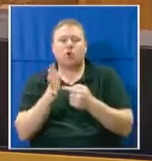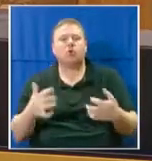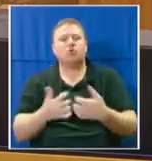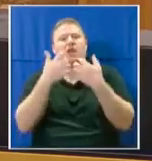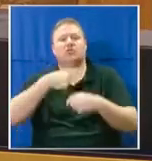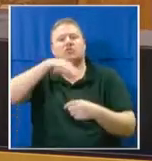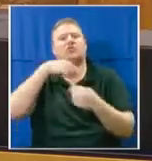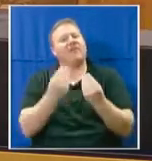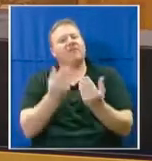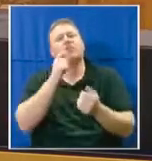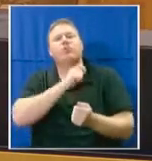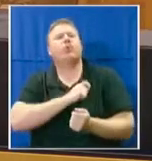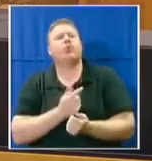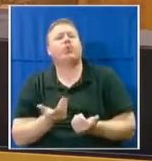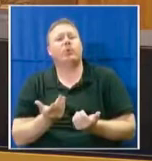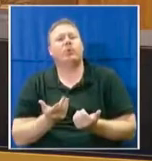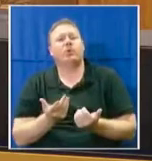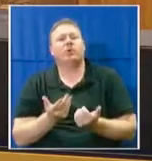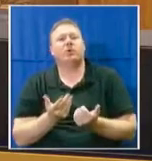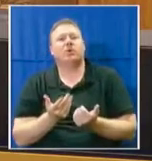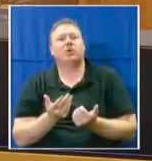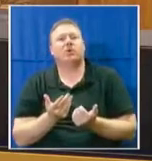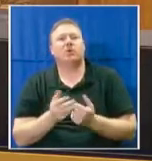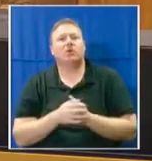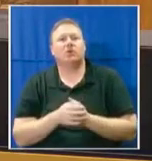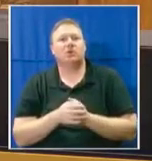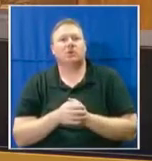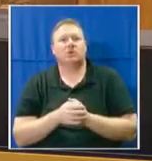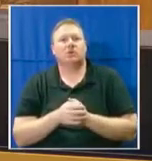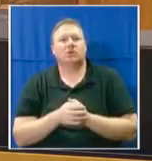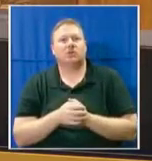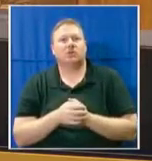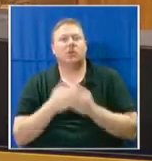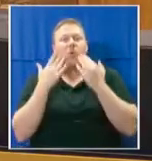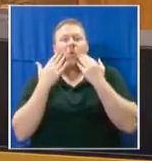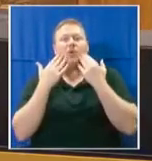us. On one hand, by the time you start that round of